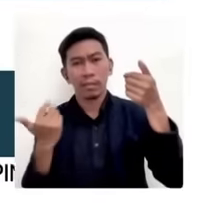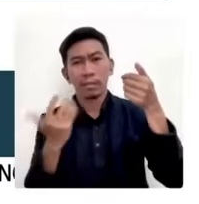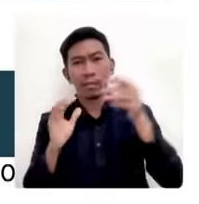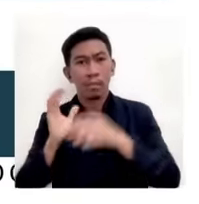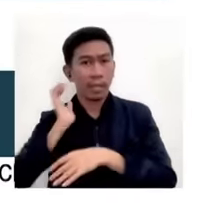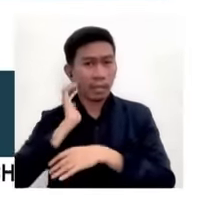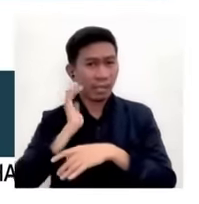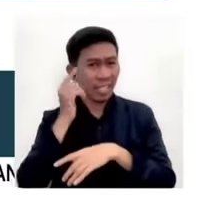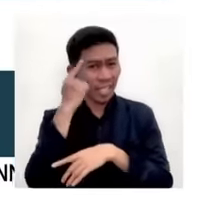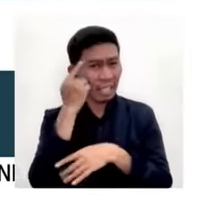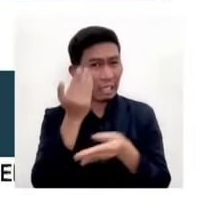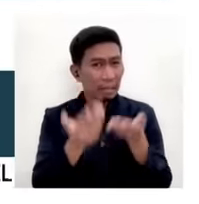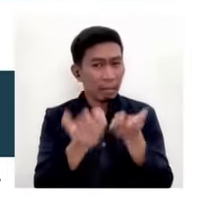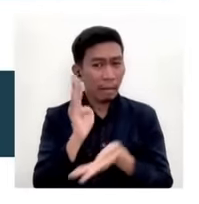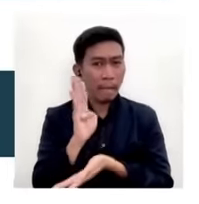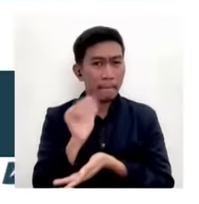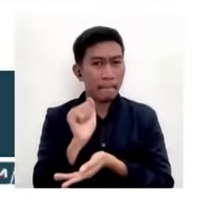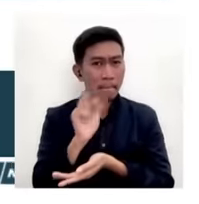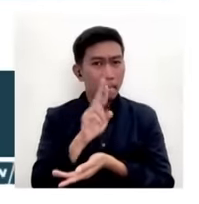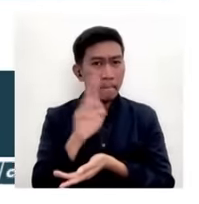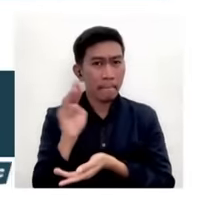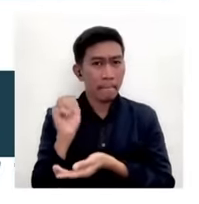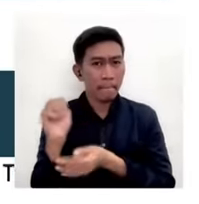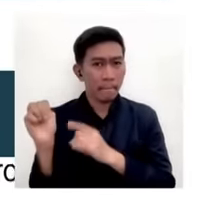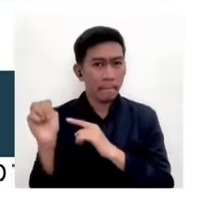BARM may have been a failed experiment?